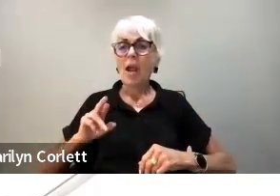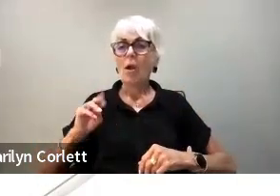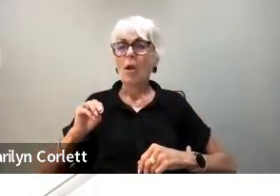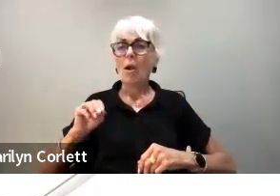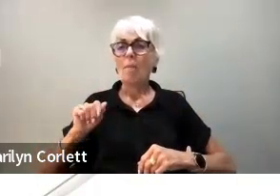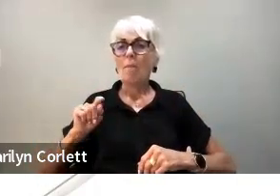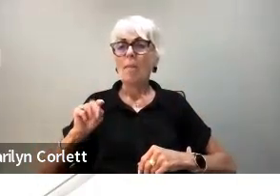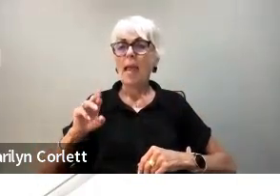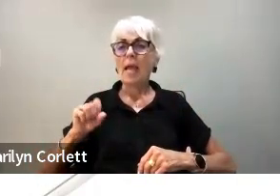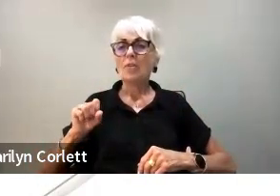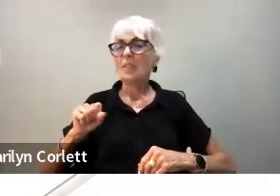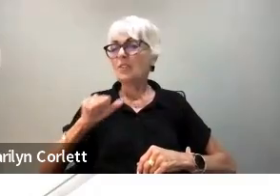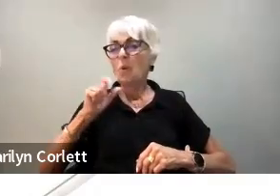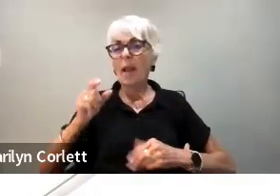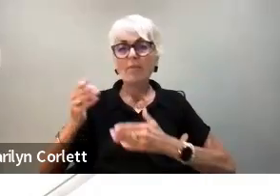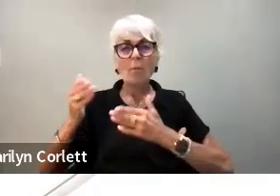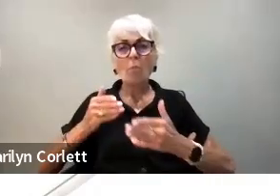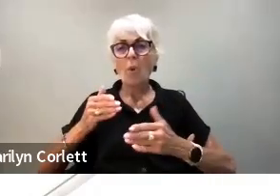these.